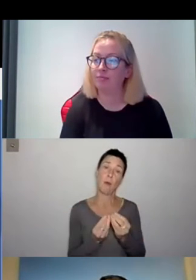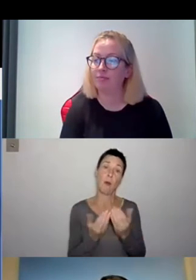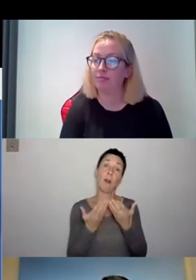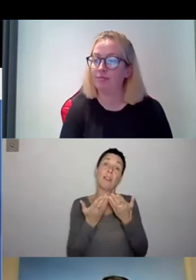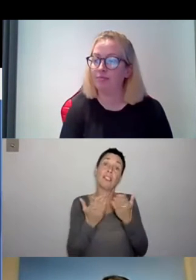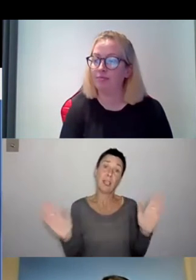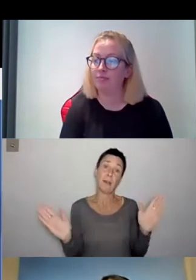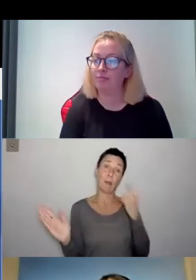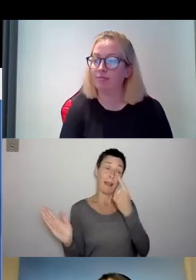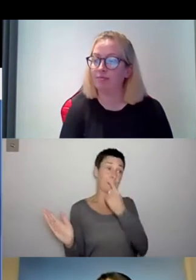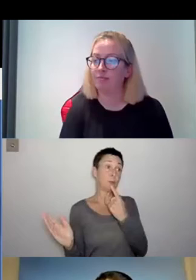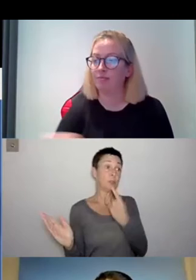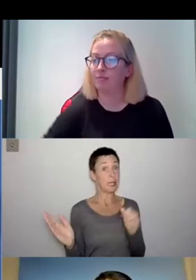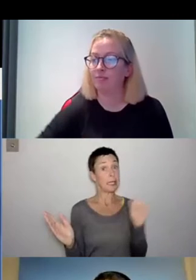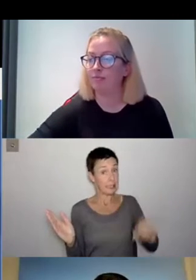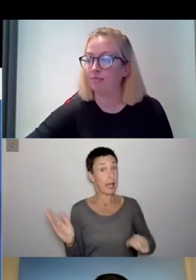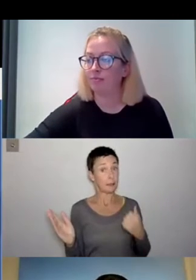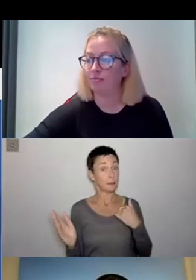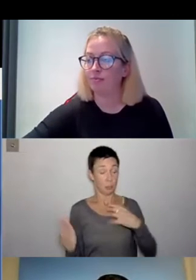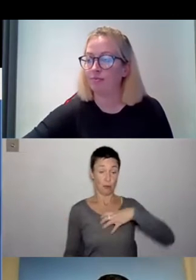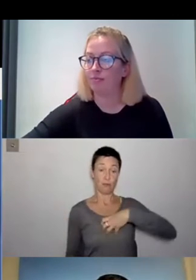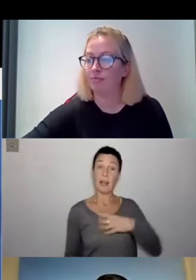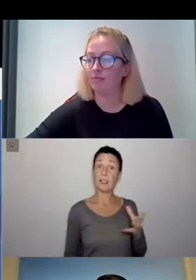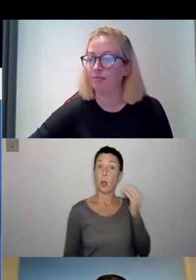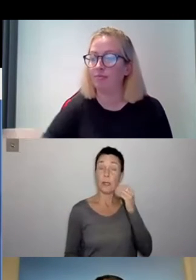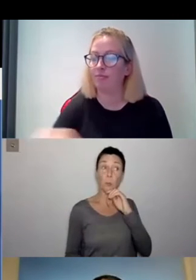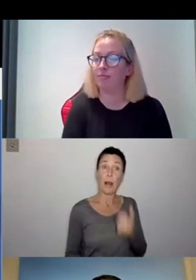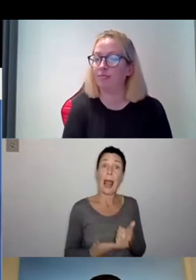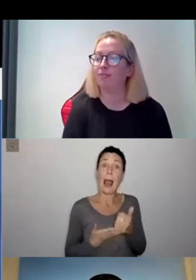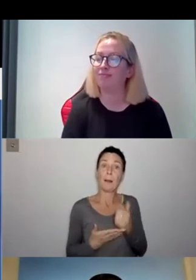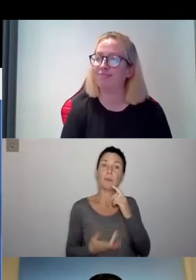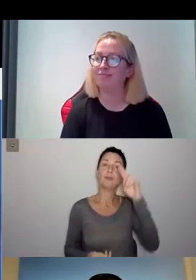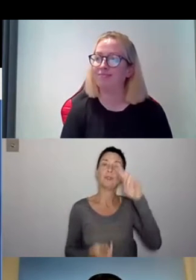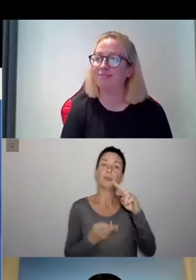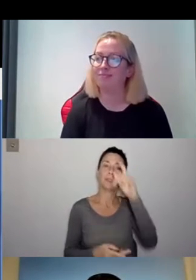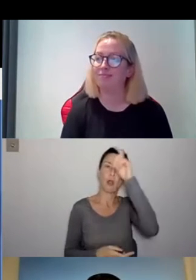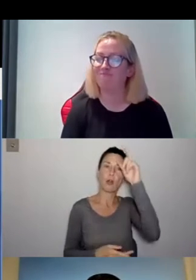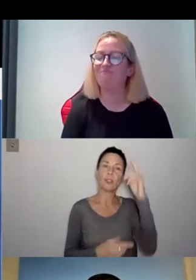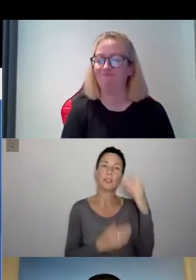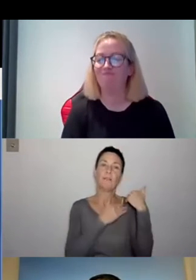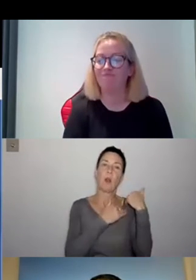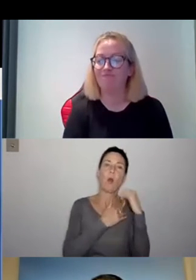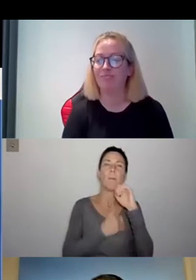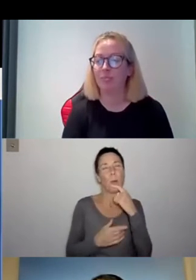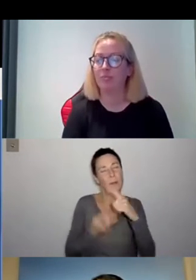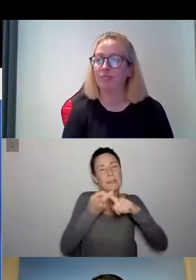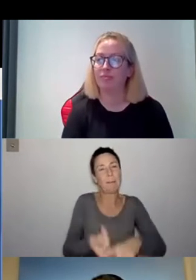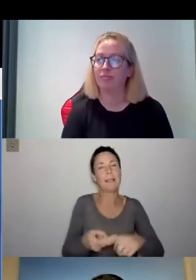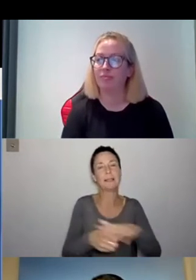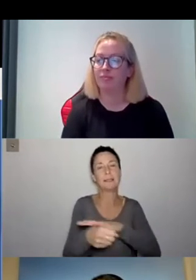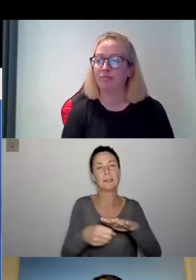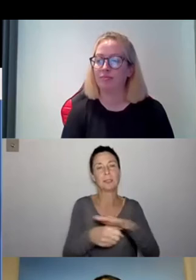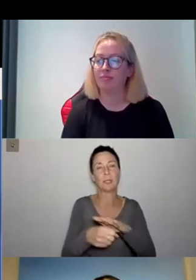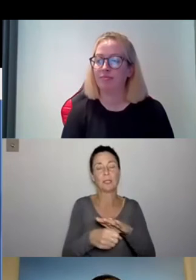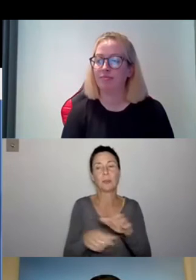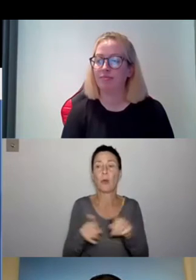tend to be that yes, radio aids does help to reduce cognitive load, but it does depend on the situation, and also whether or